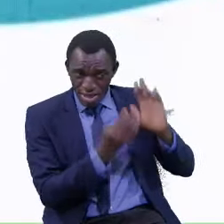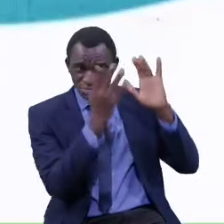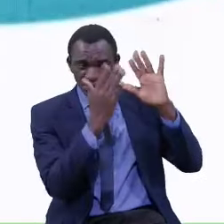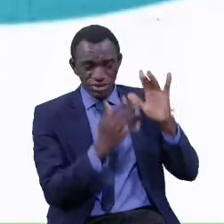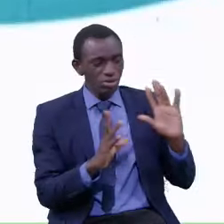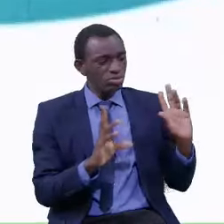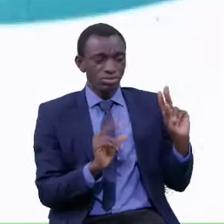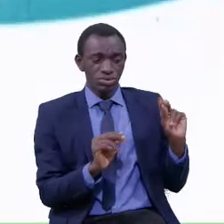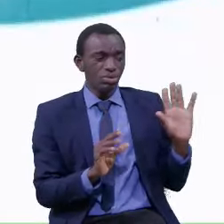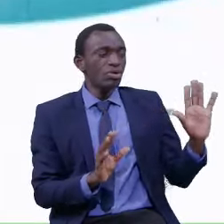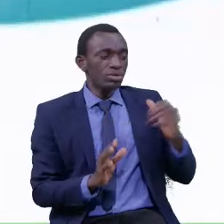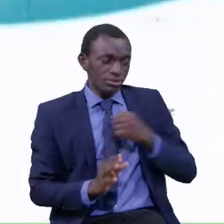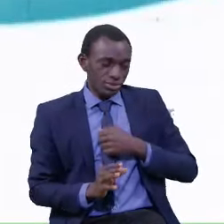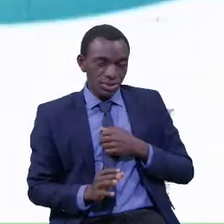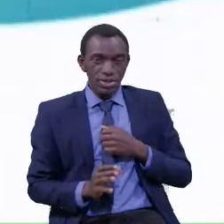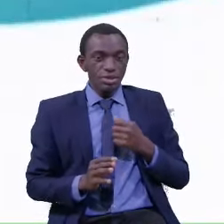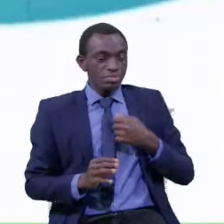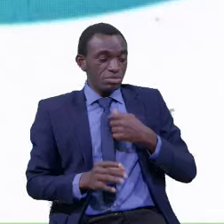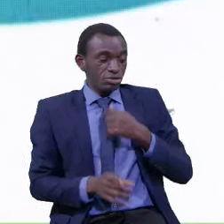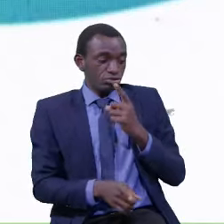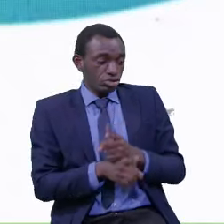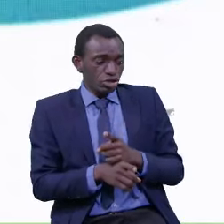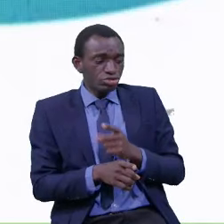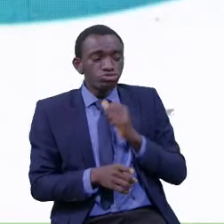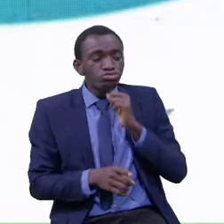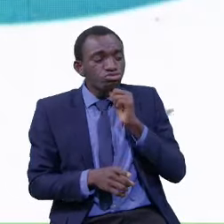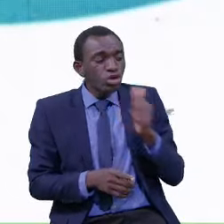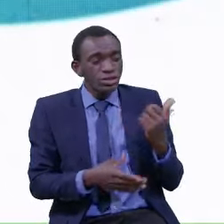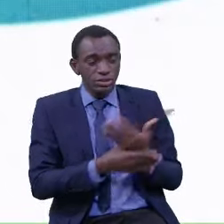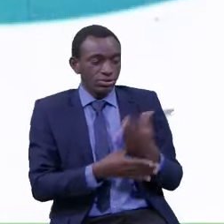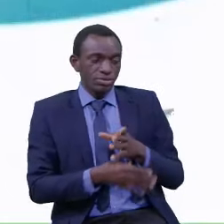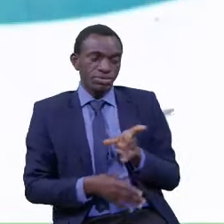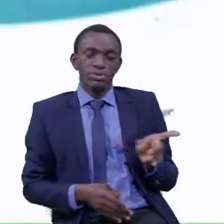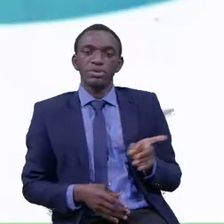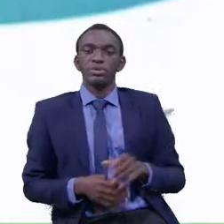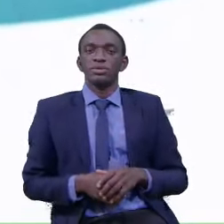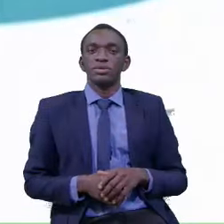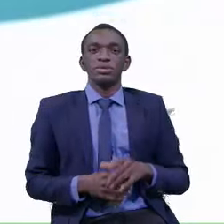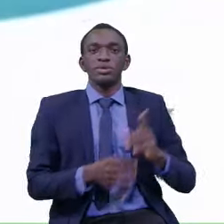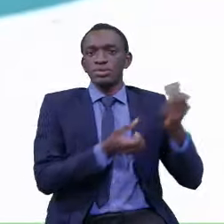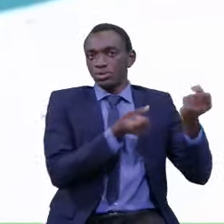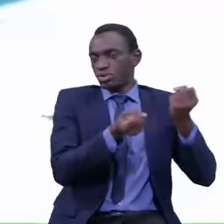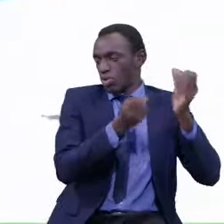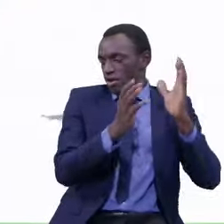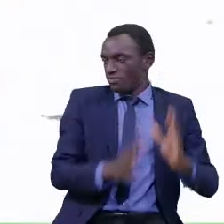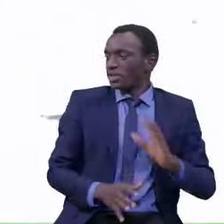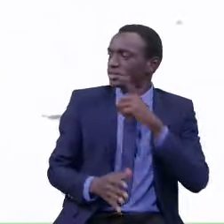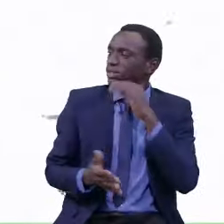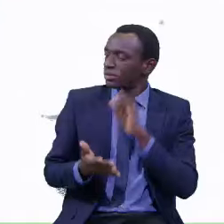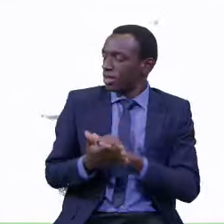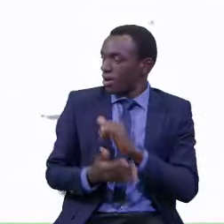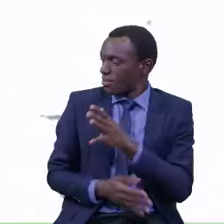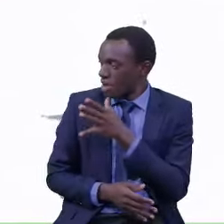granted and put my load also there? Oh, the driver said, Mother,